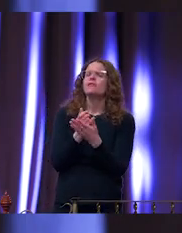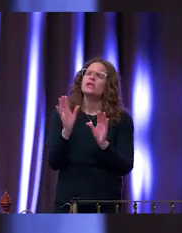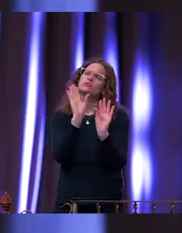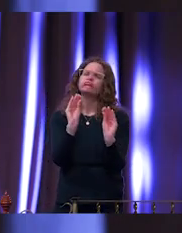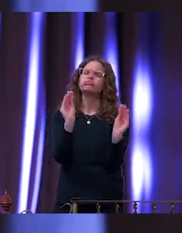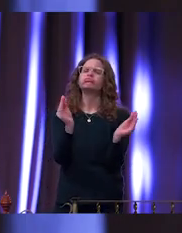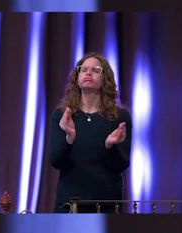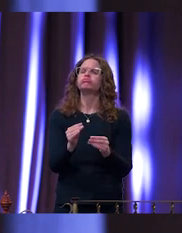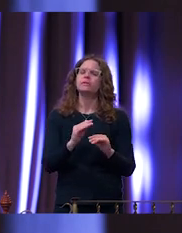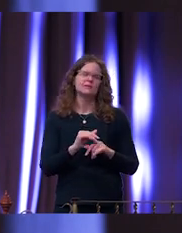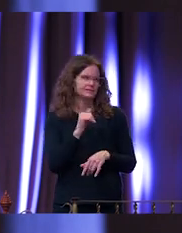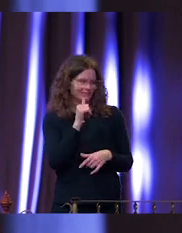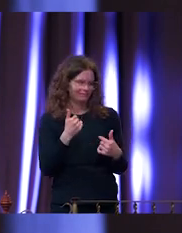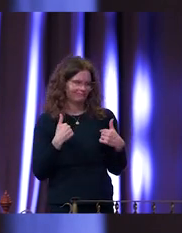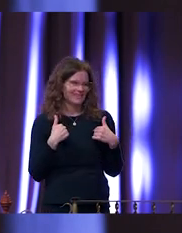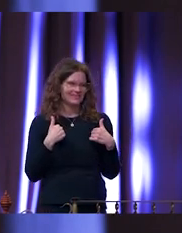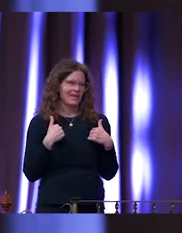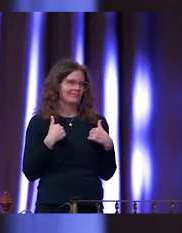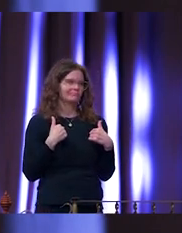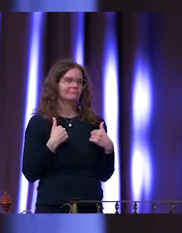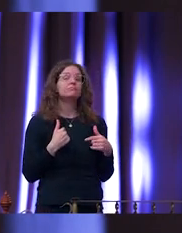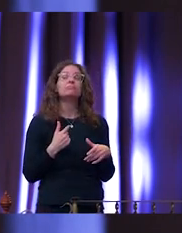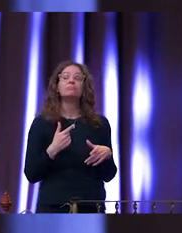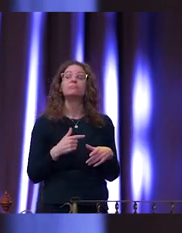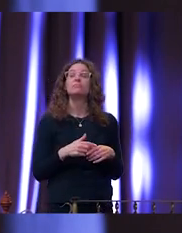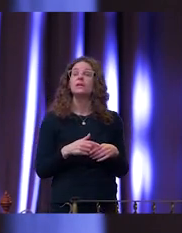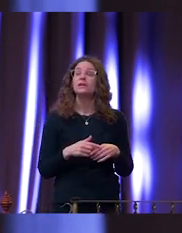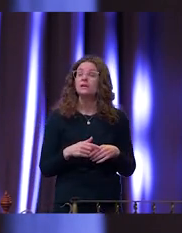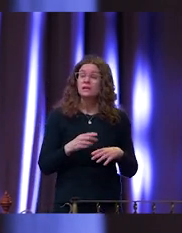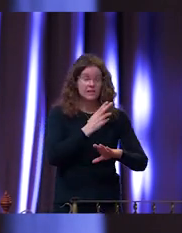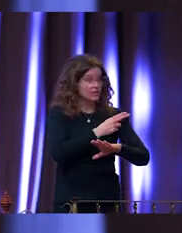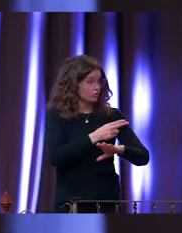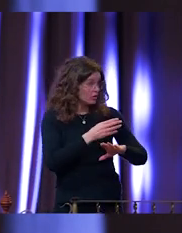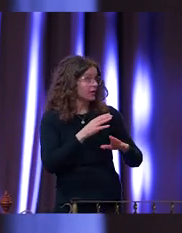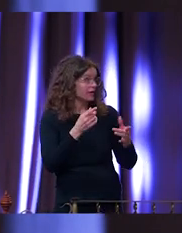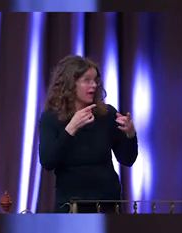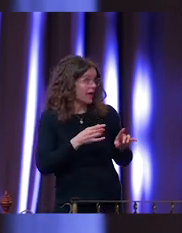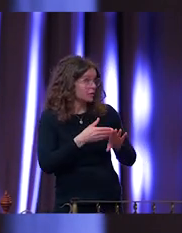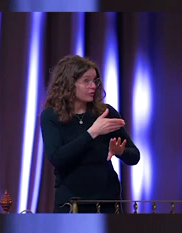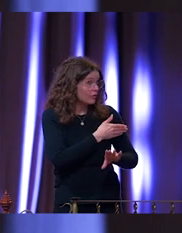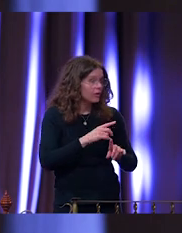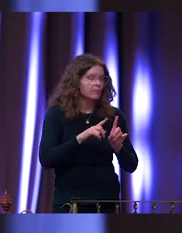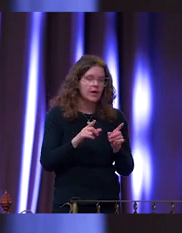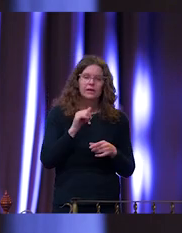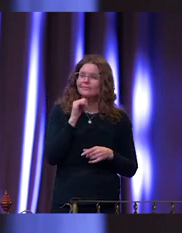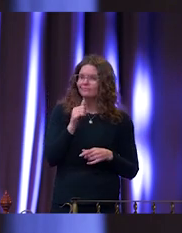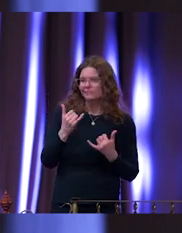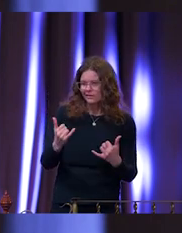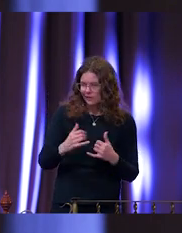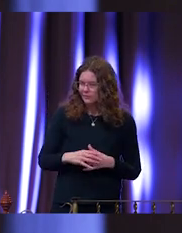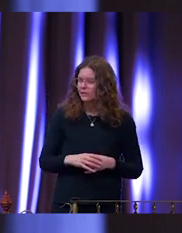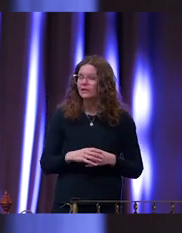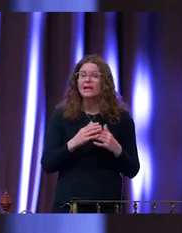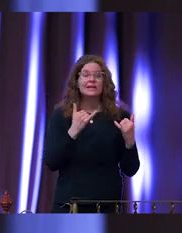right? That's not gonna be the case. That has historically been the case with Field, where we've had a site visit with every applicant organization. We're shifting